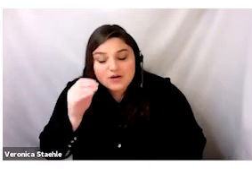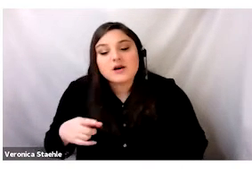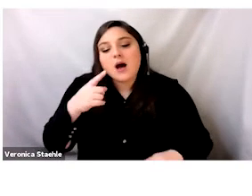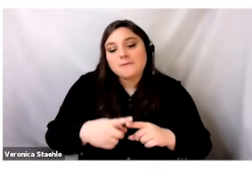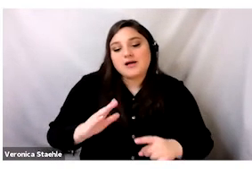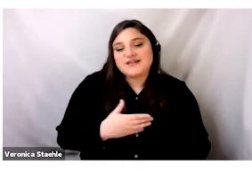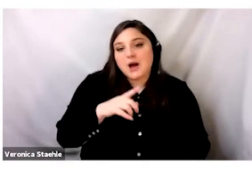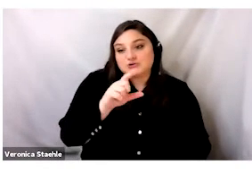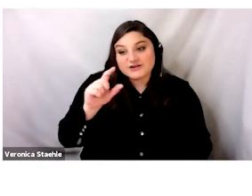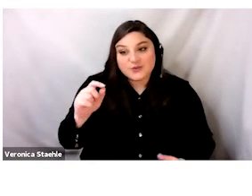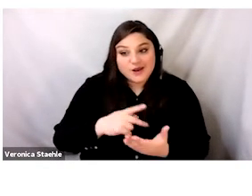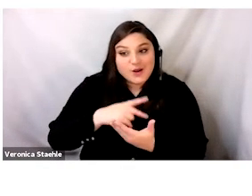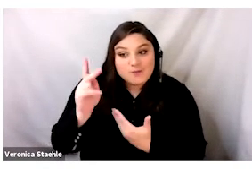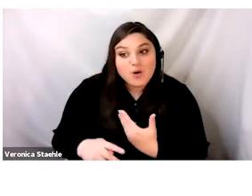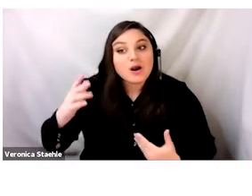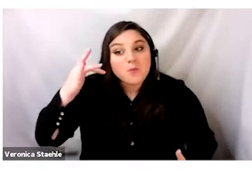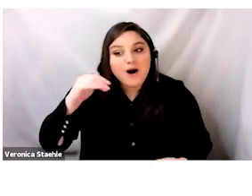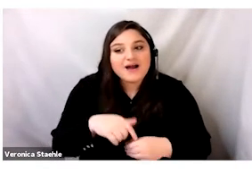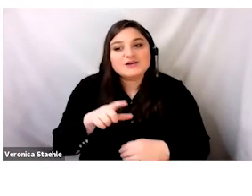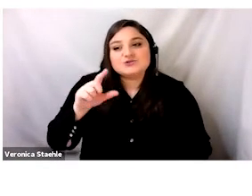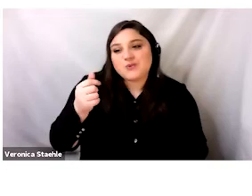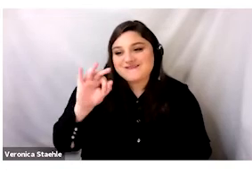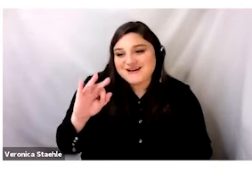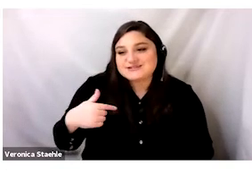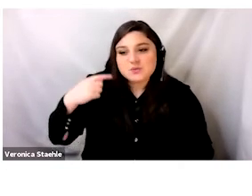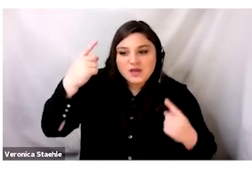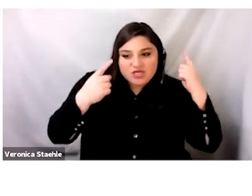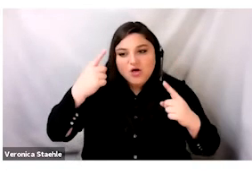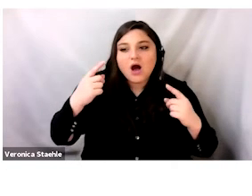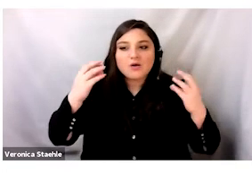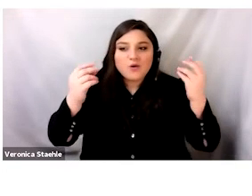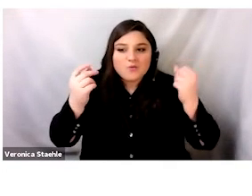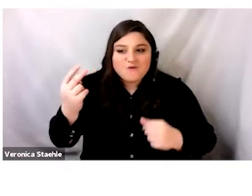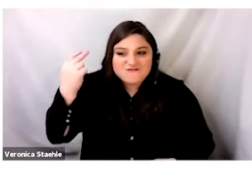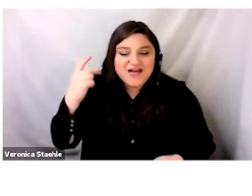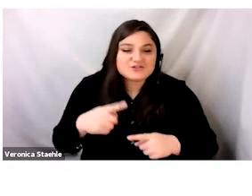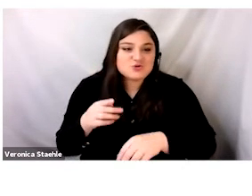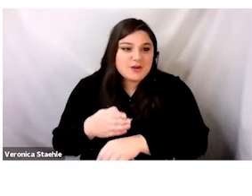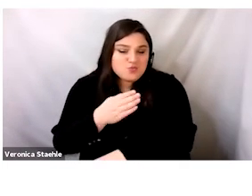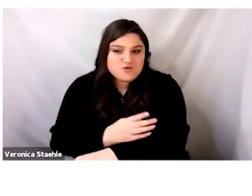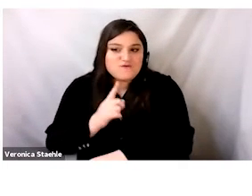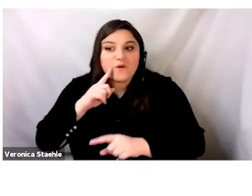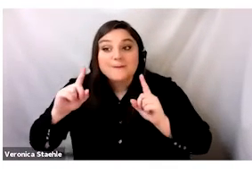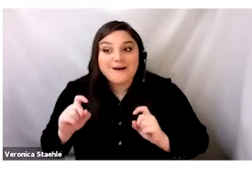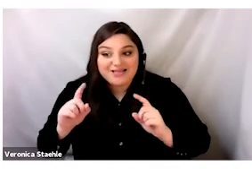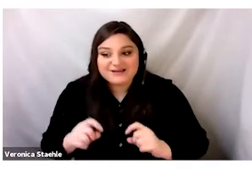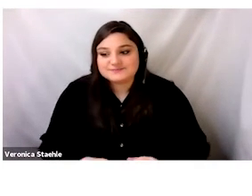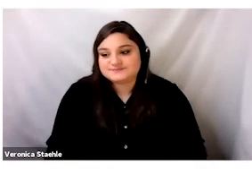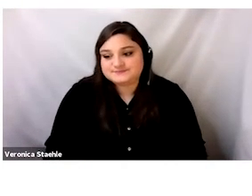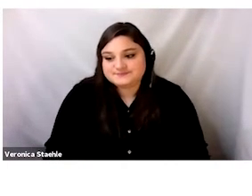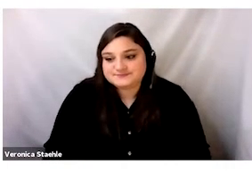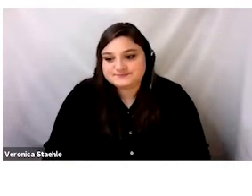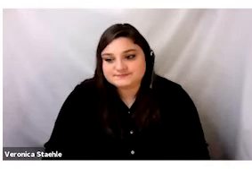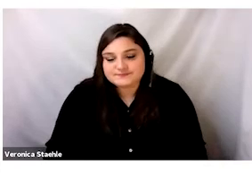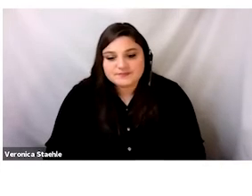2020 program, because 2019 we spent the time to reflect, to improve, because 2018 was our pilot. The 2020 program was the program I was